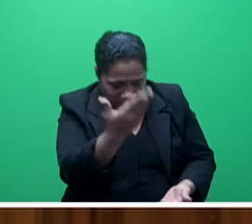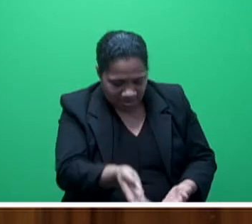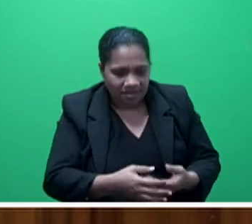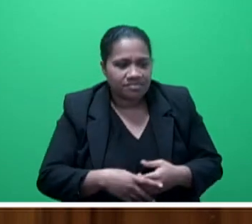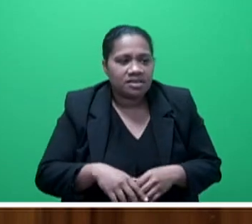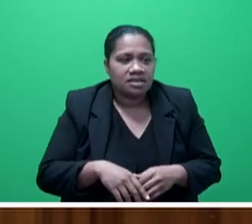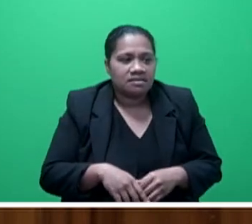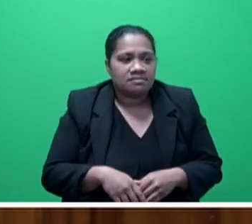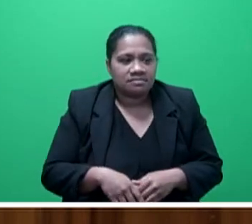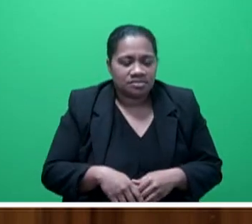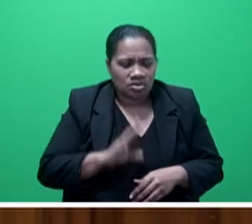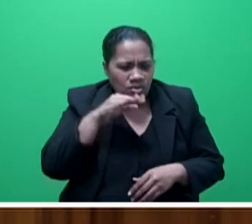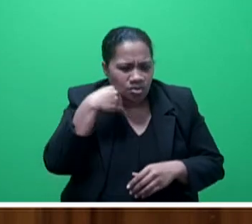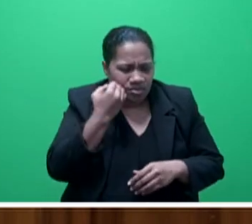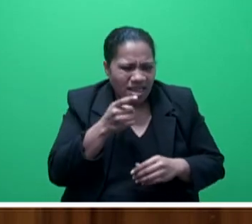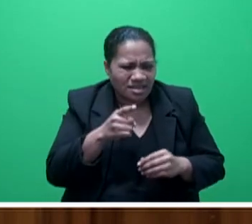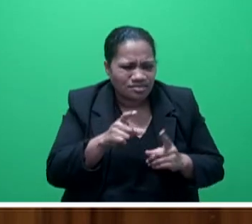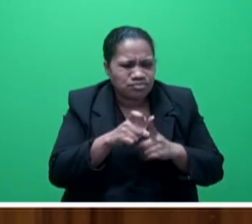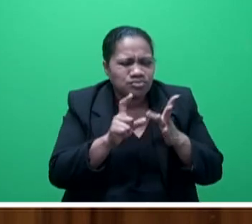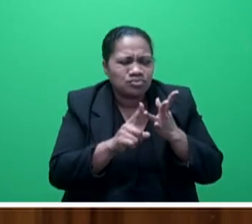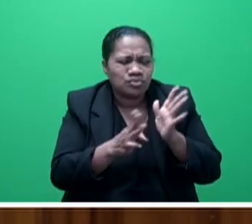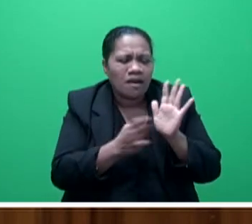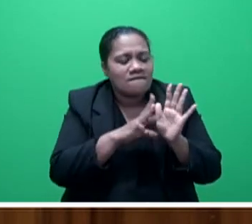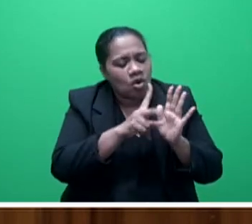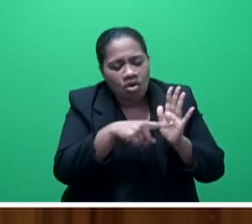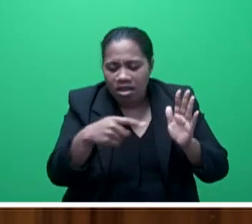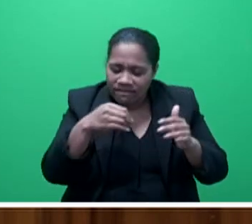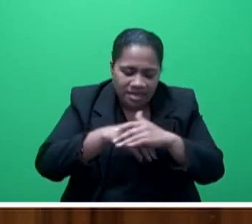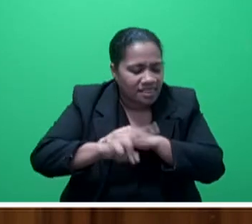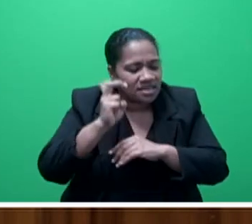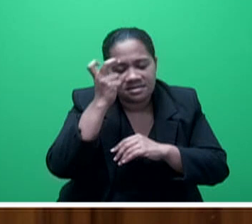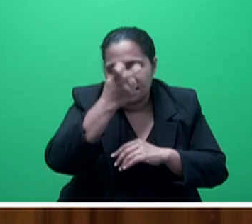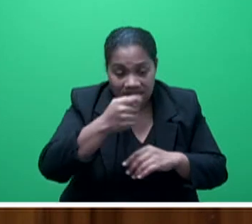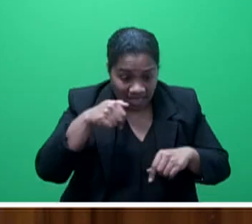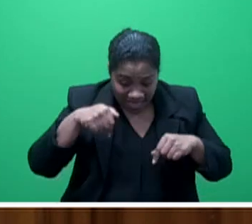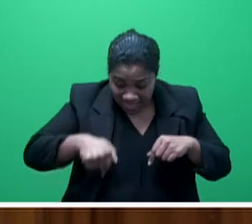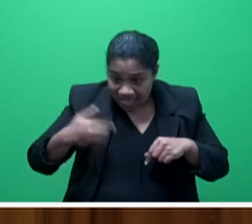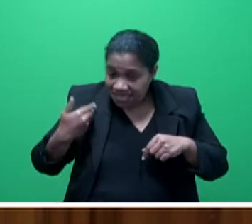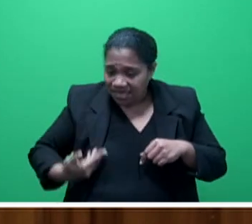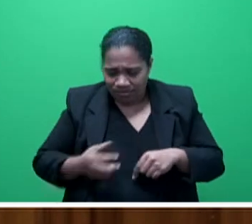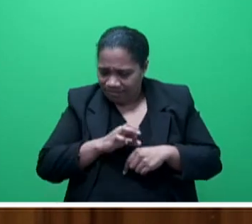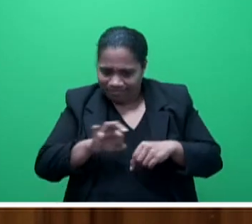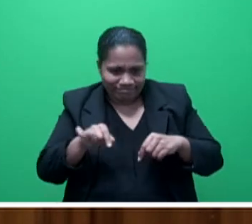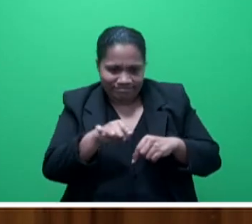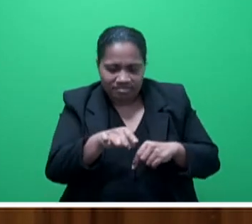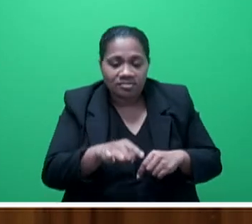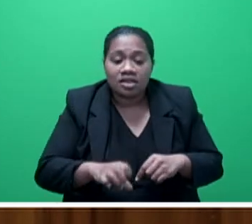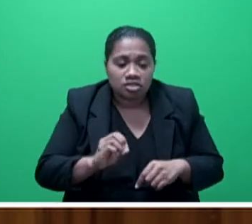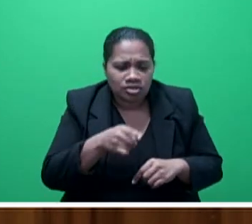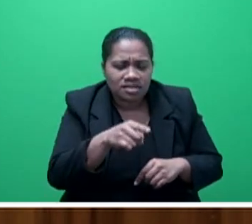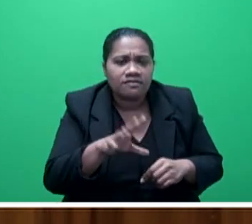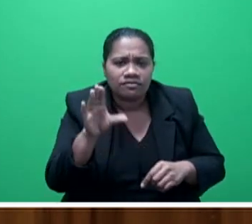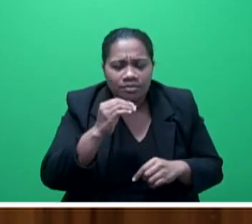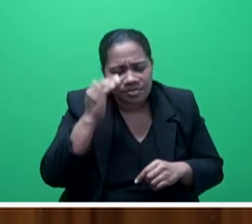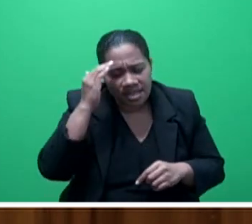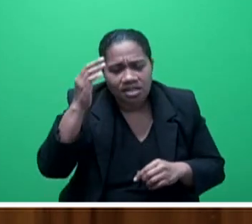the blackest darkness. On this side, we don't think like this. We take on board the admonition of his elder brother James, who had this